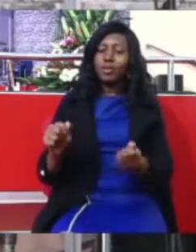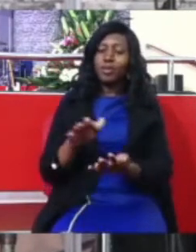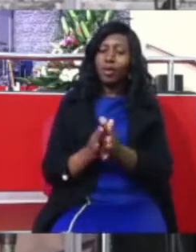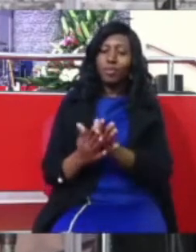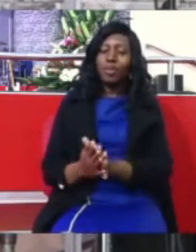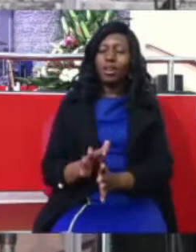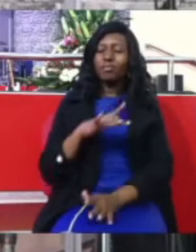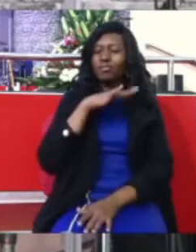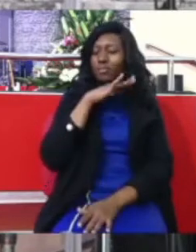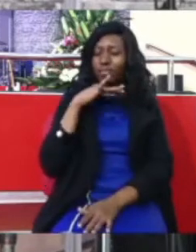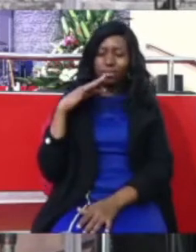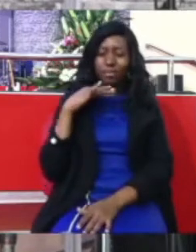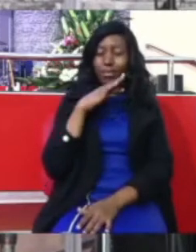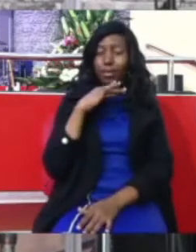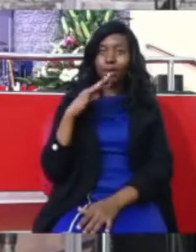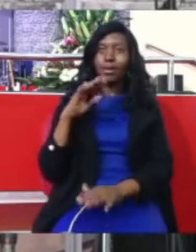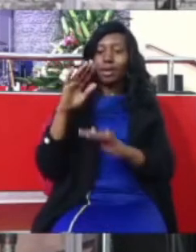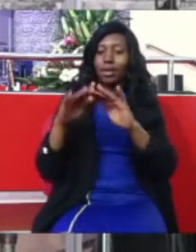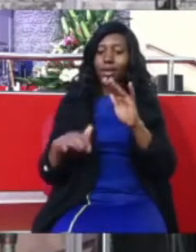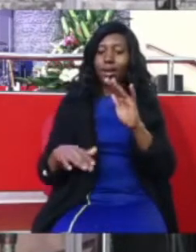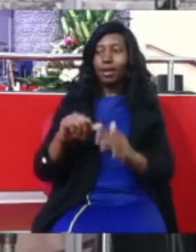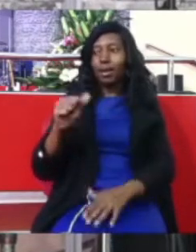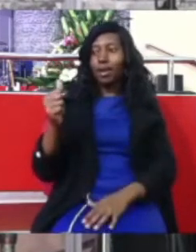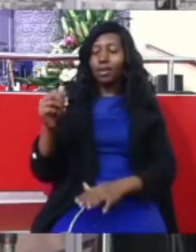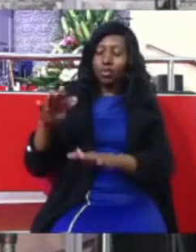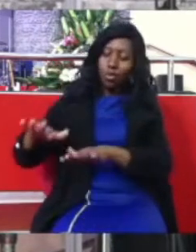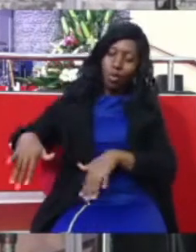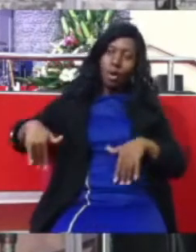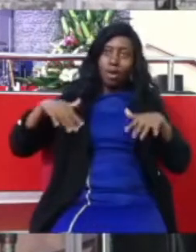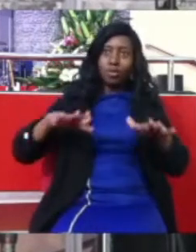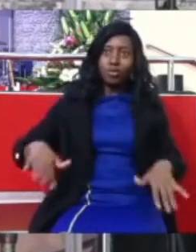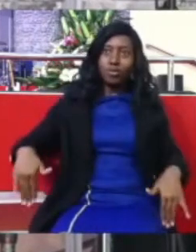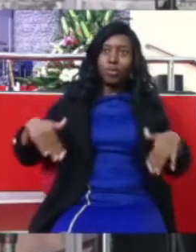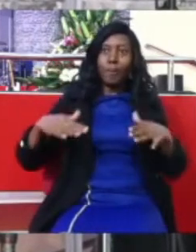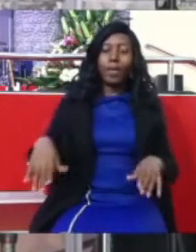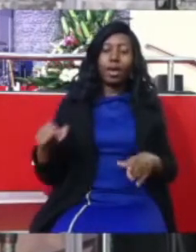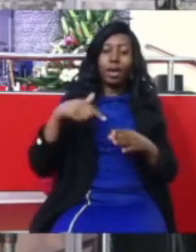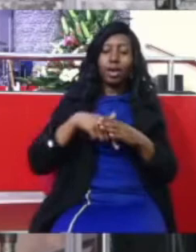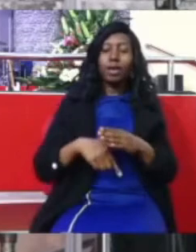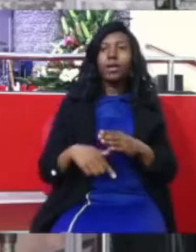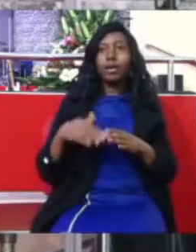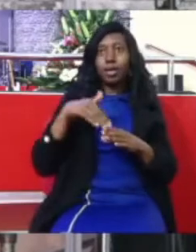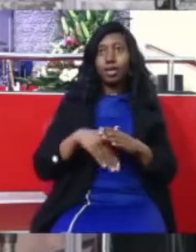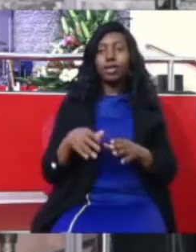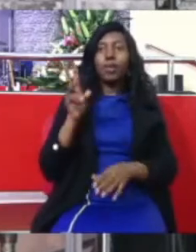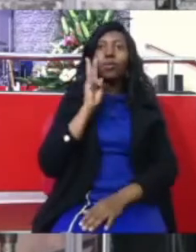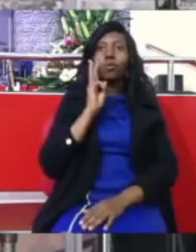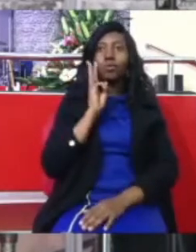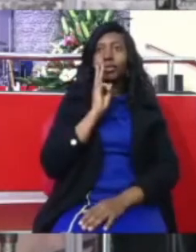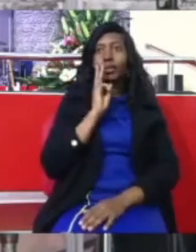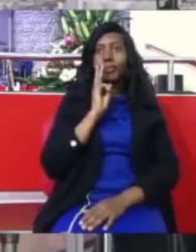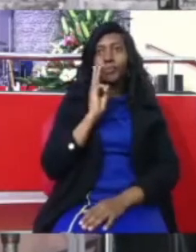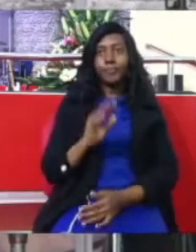has gone into the water. The person who has gone right into the water is enjoying themselves more than you who is at